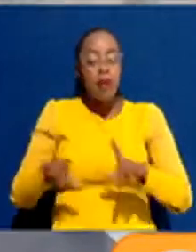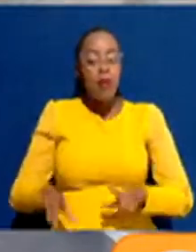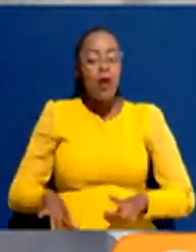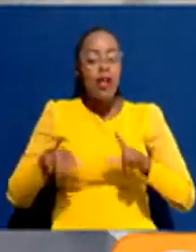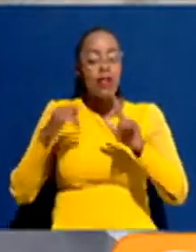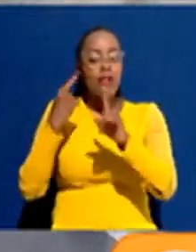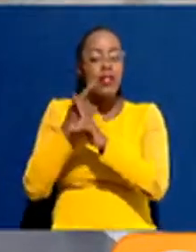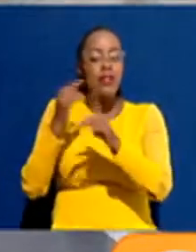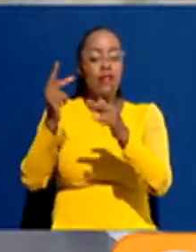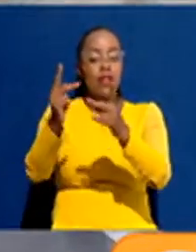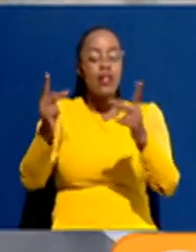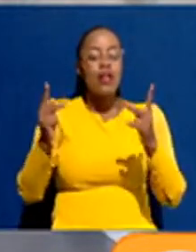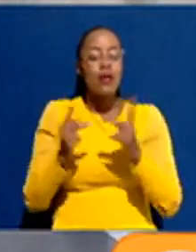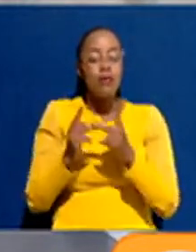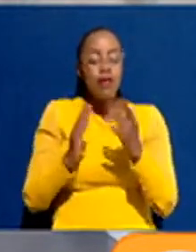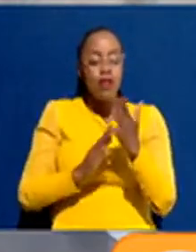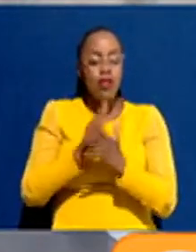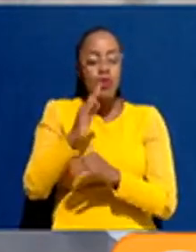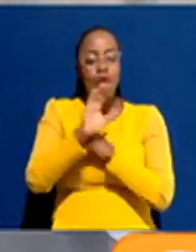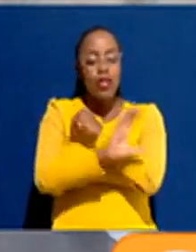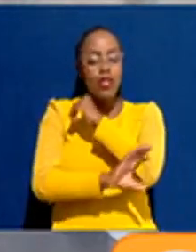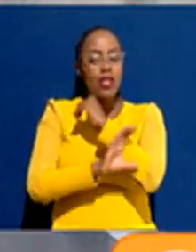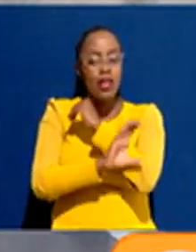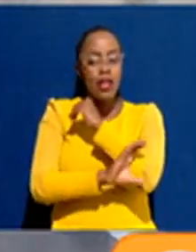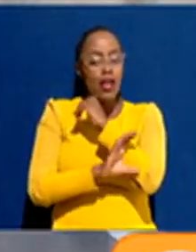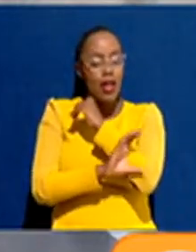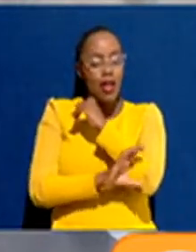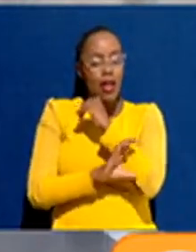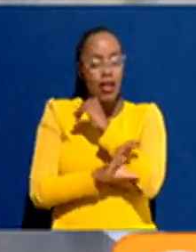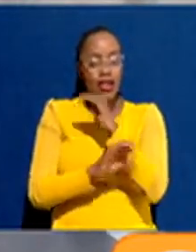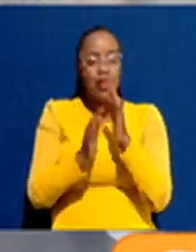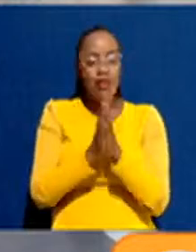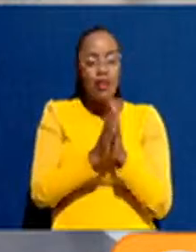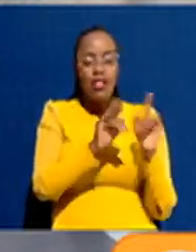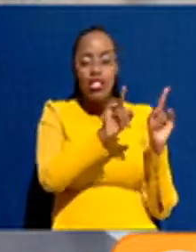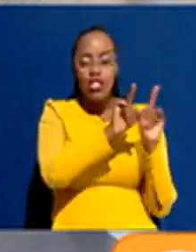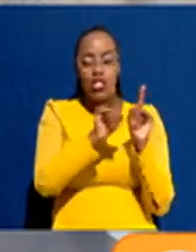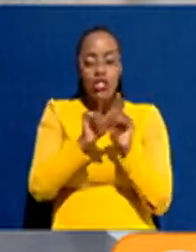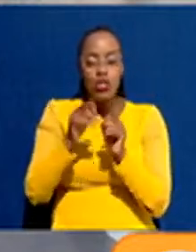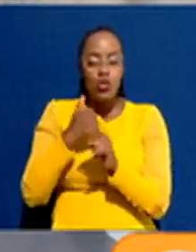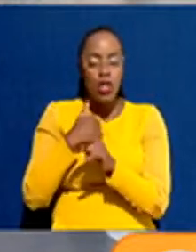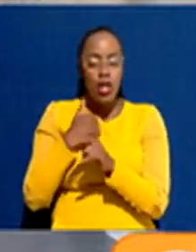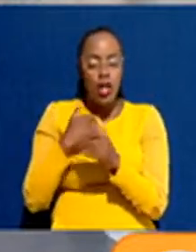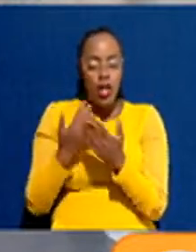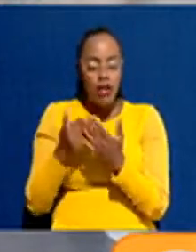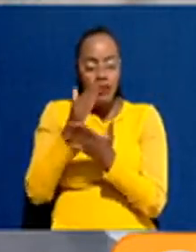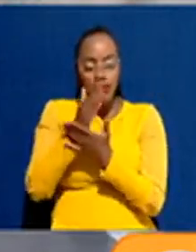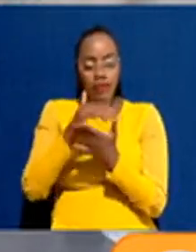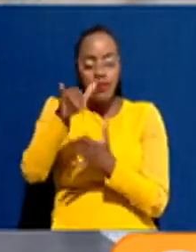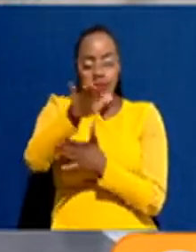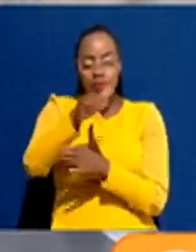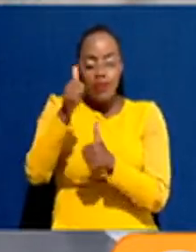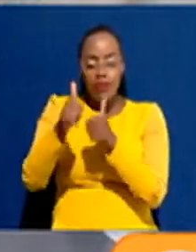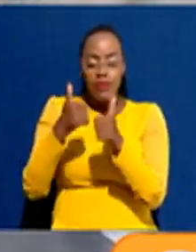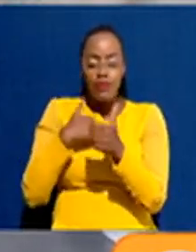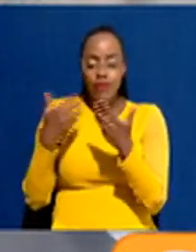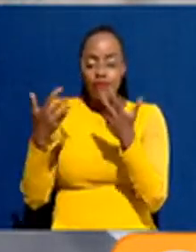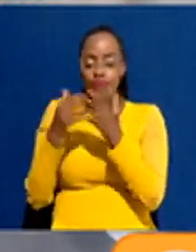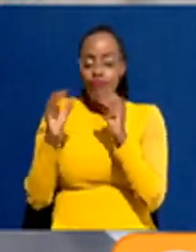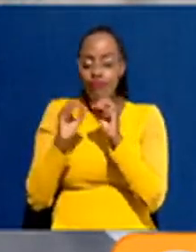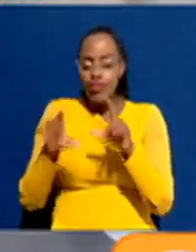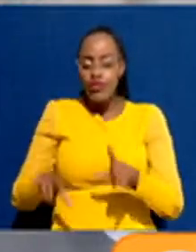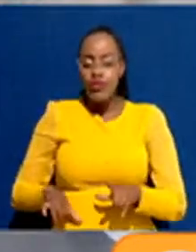places throughout the country. And there was claim that some areas may not be suitable for